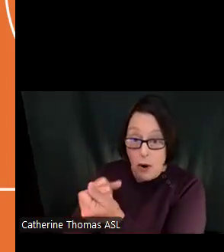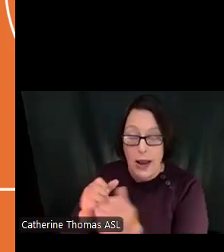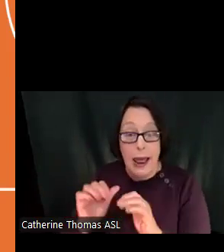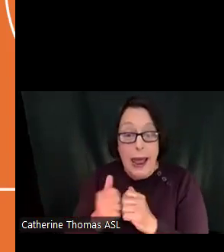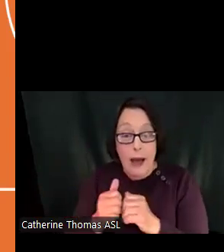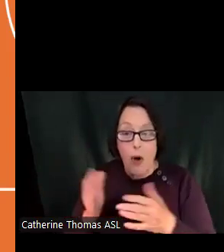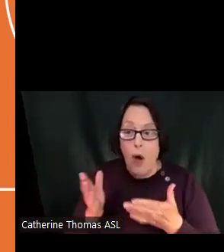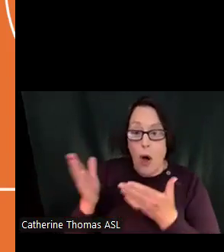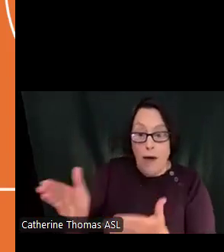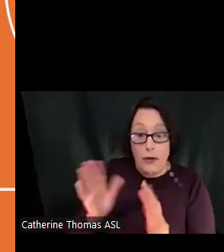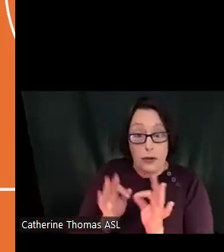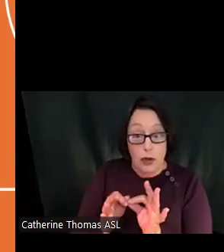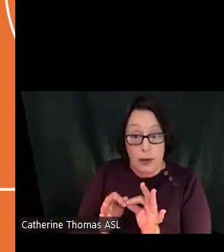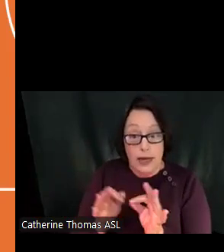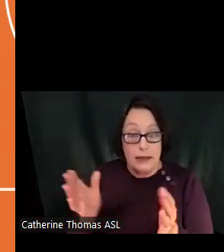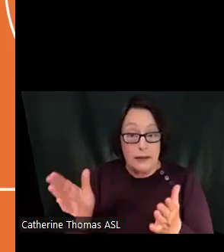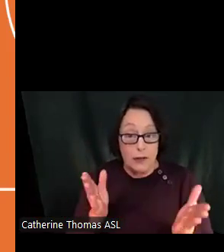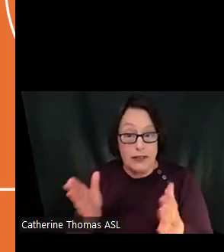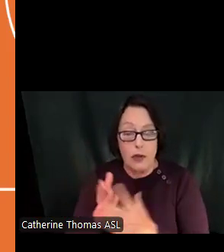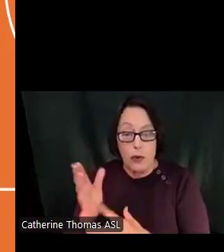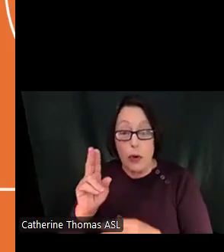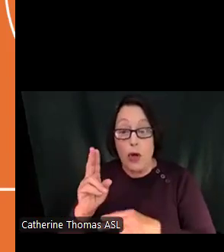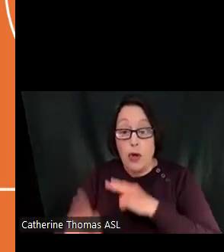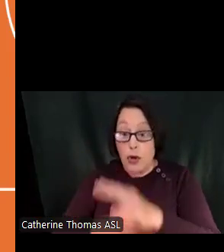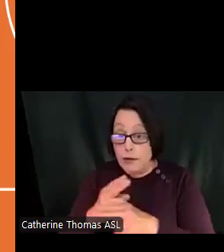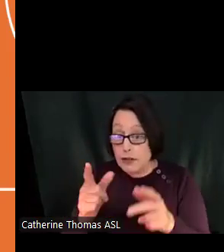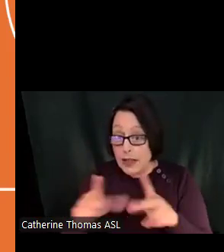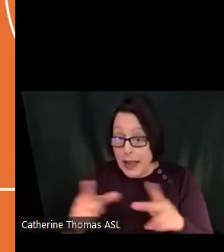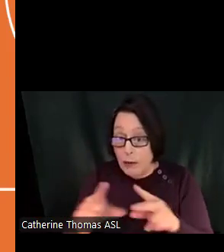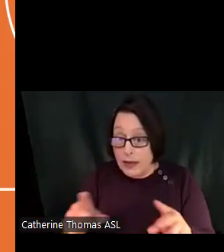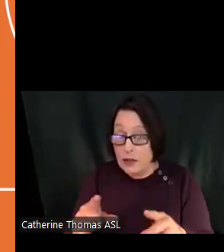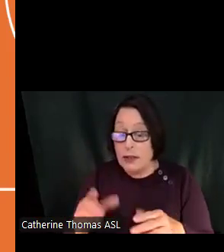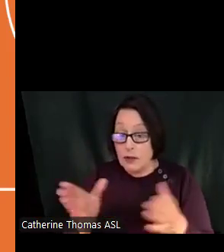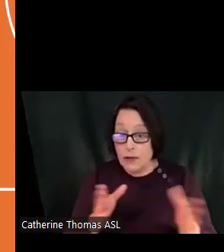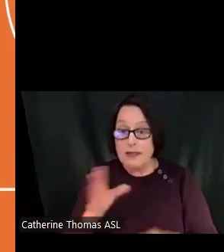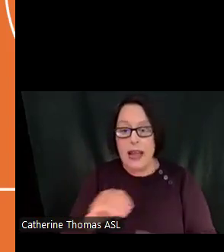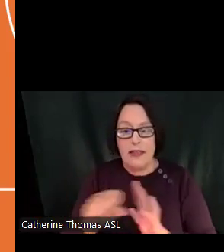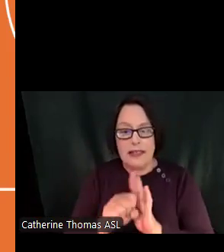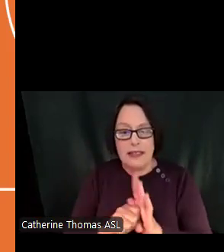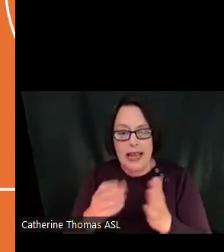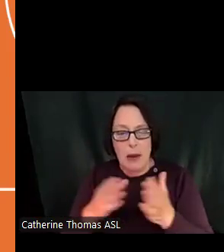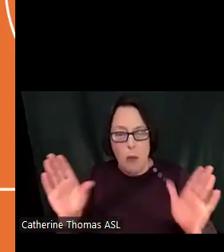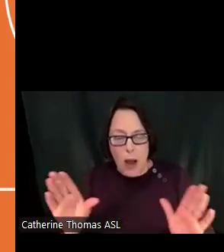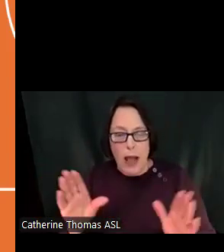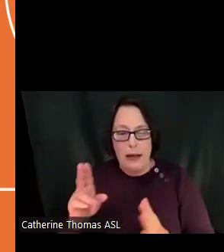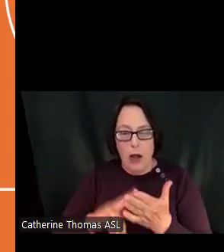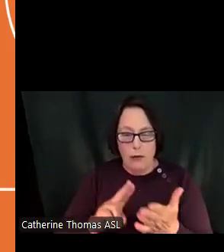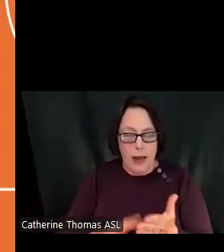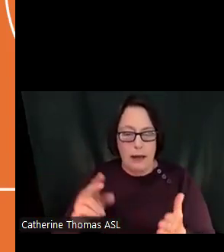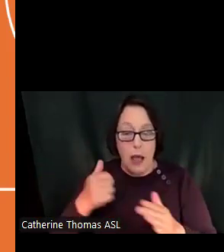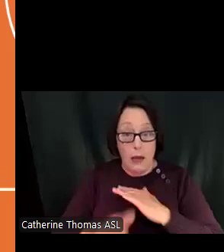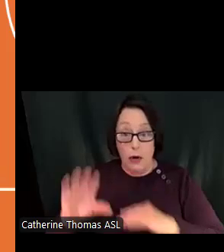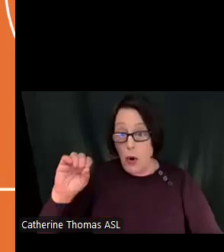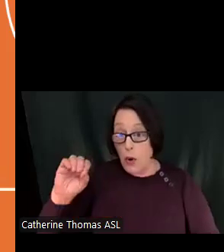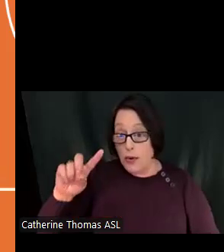interpreter services through Universal Language Service and the statewide contracts managed by the Office of Deaf and Hard of Hearing.